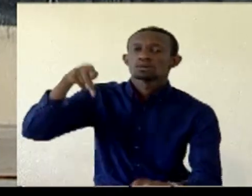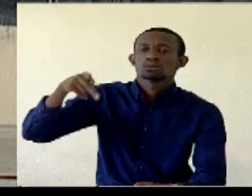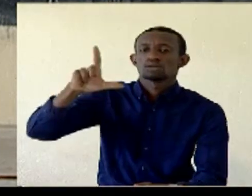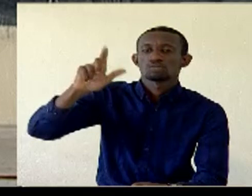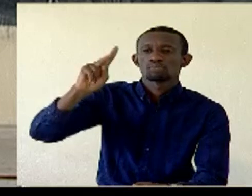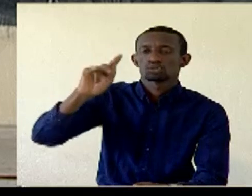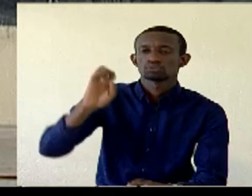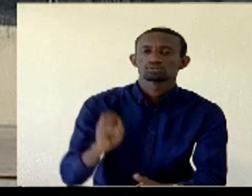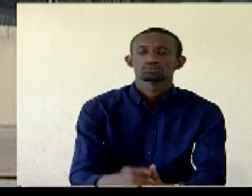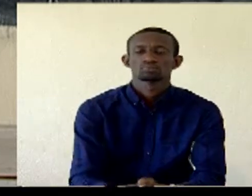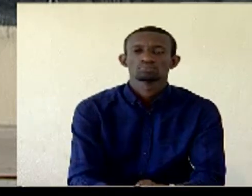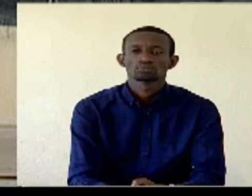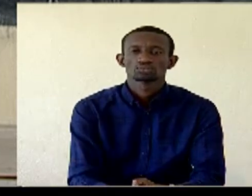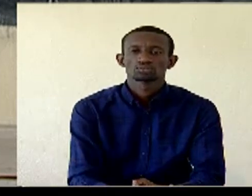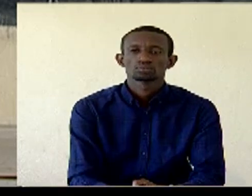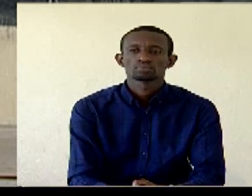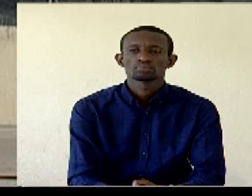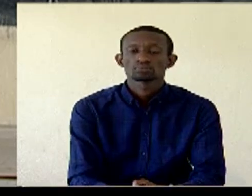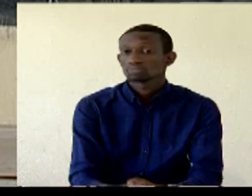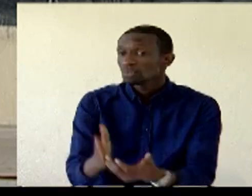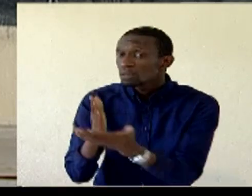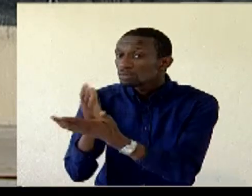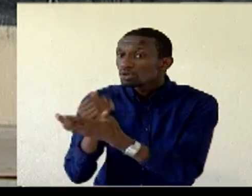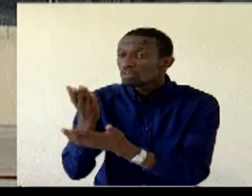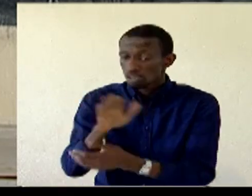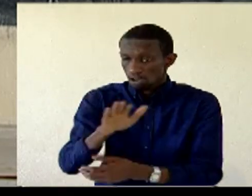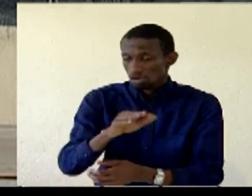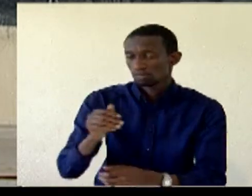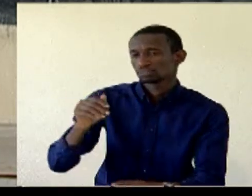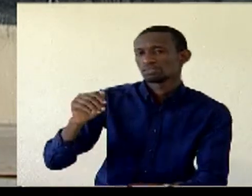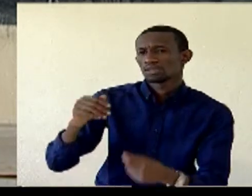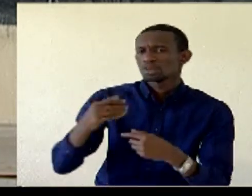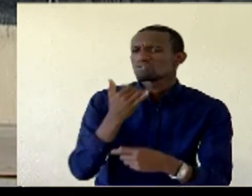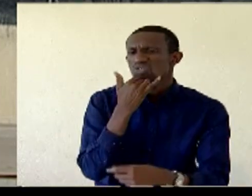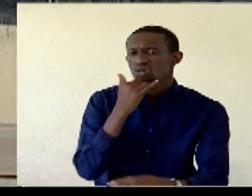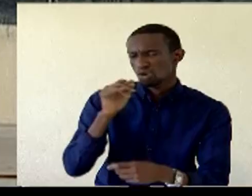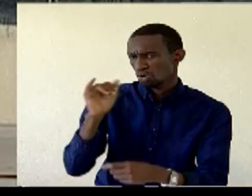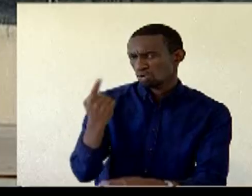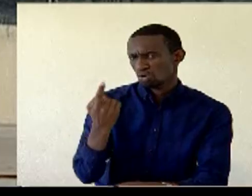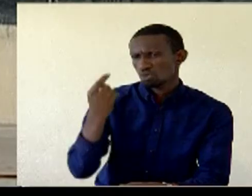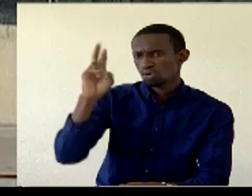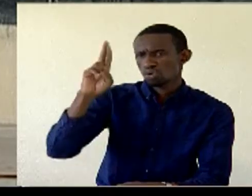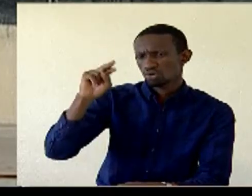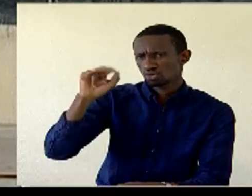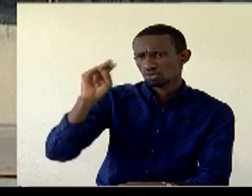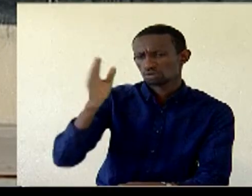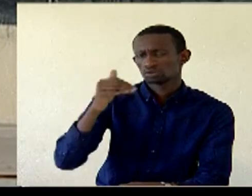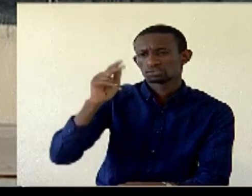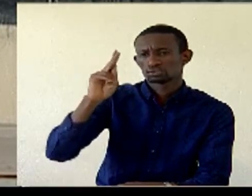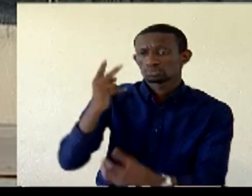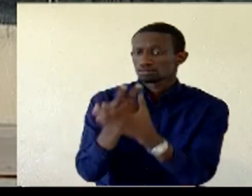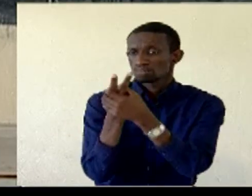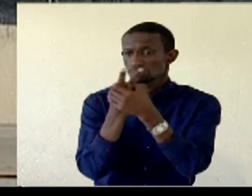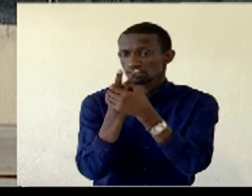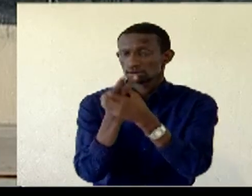basicity. So because of the presence of the lone pairs here, these lone pairs, because of the